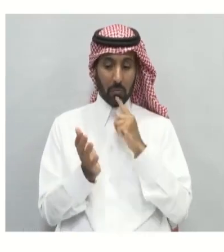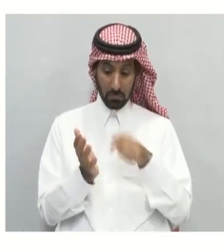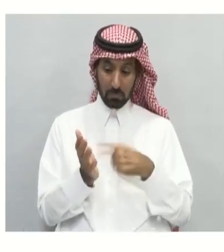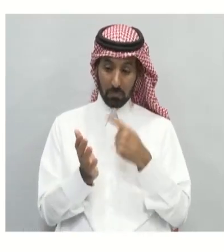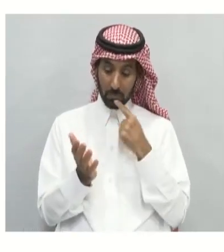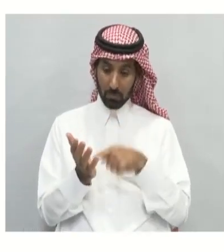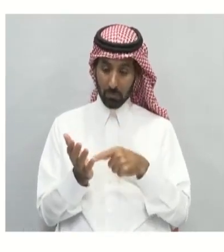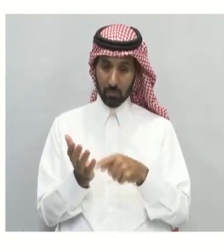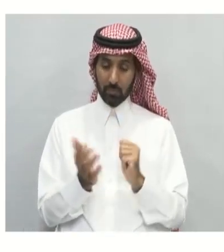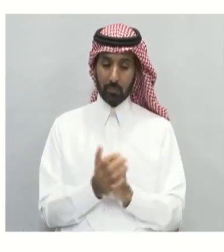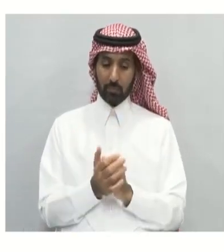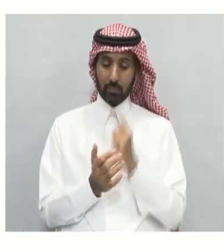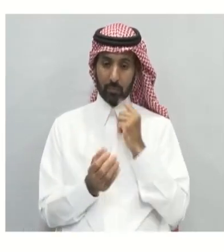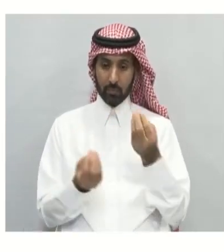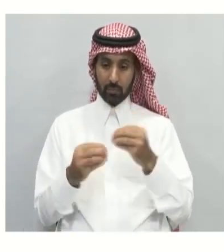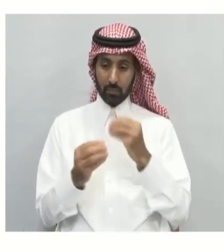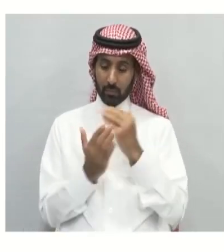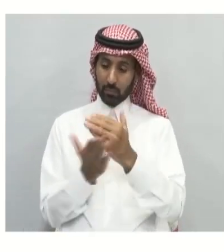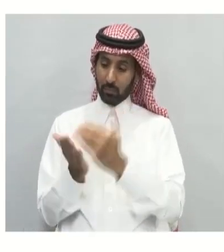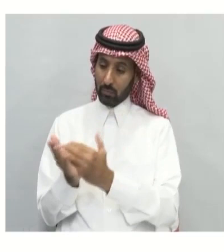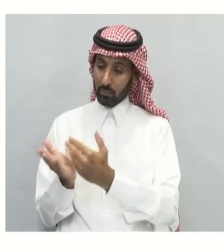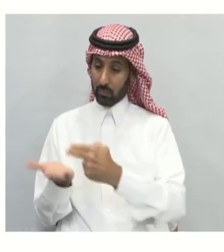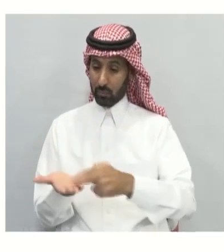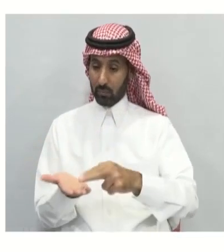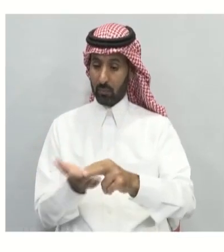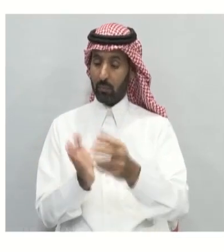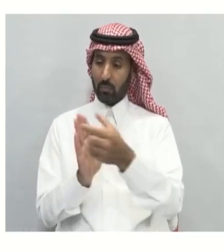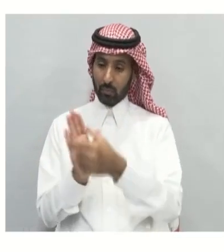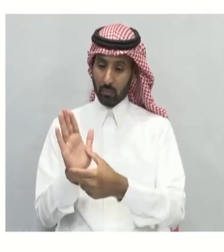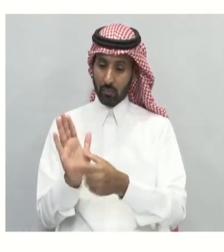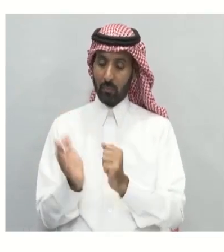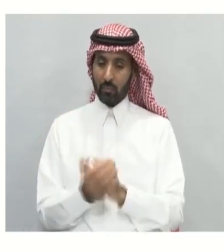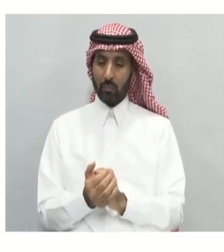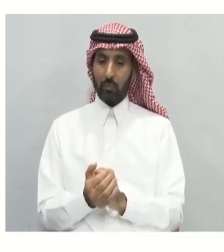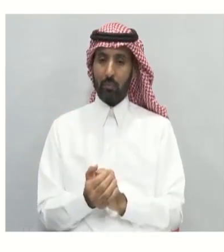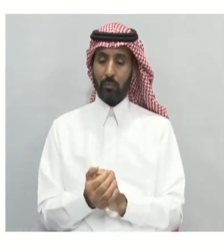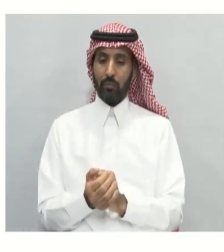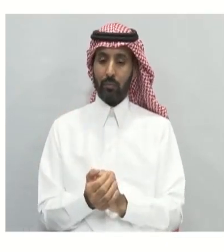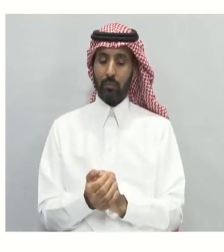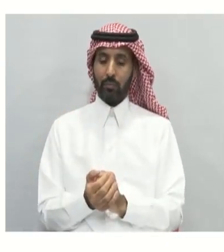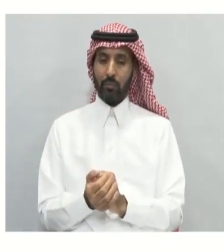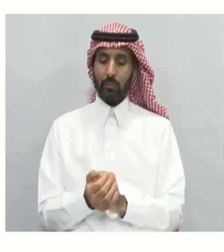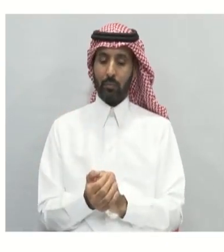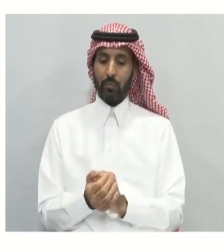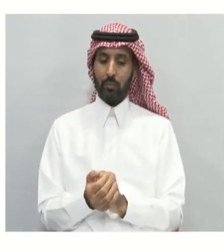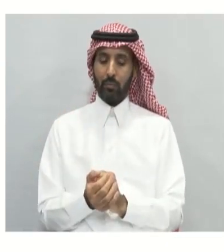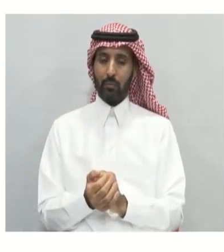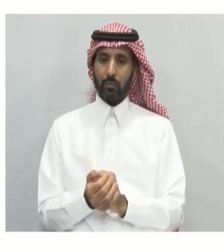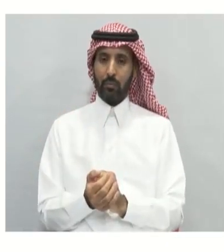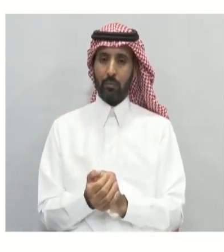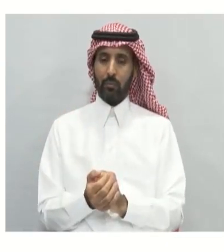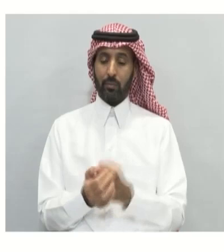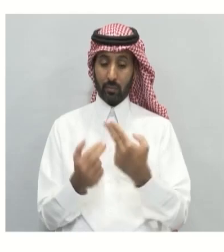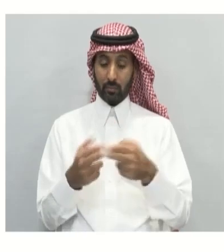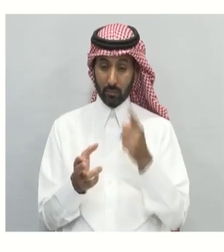spelling, and by the end, the publishing, you can send it out and it is ready for reading. Okay, at the